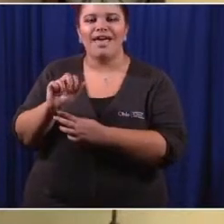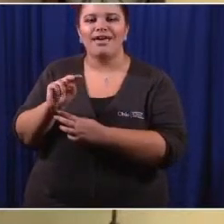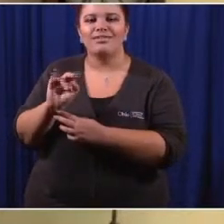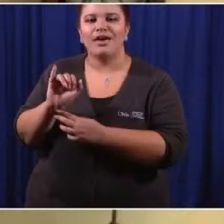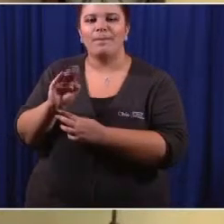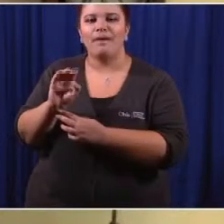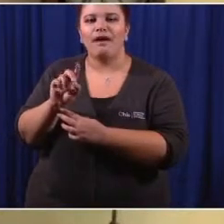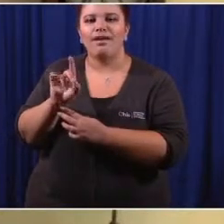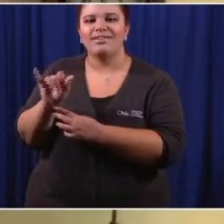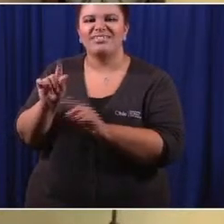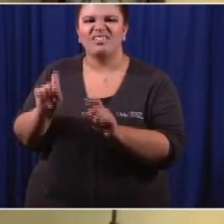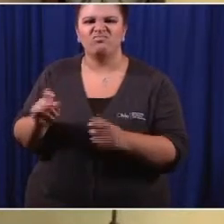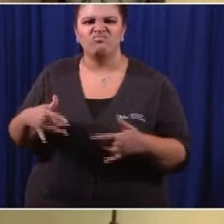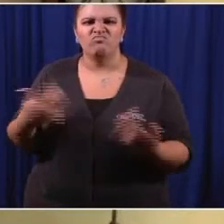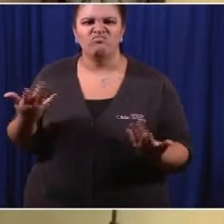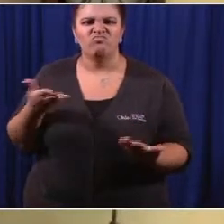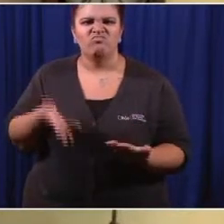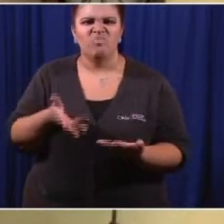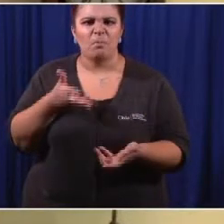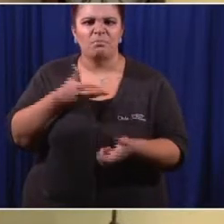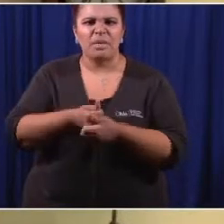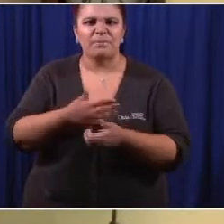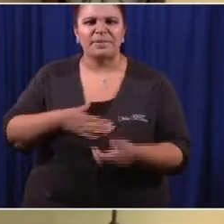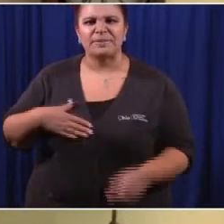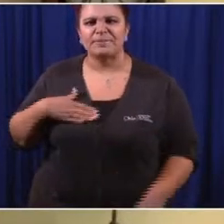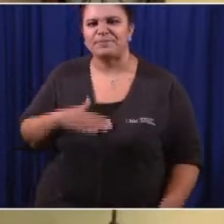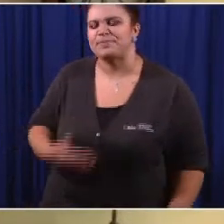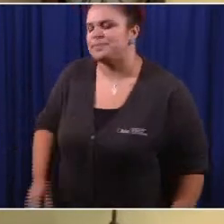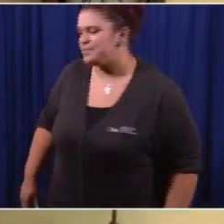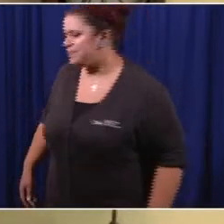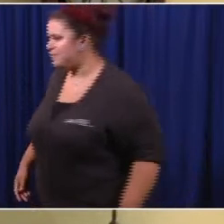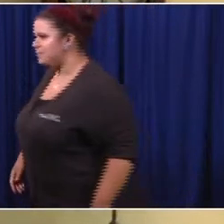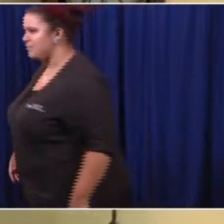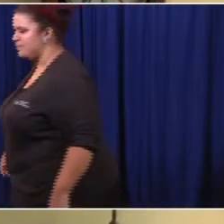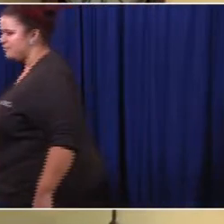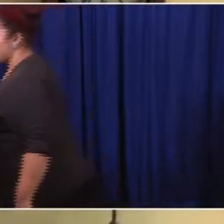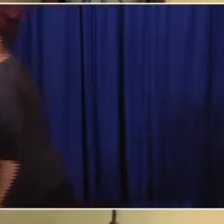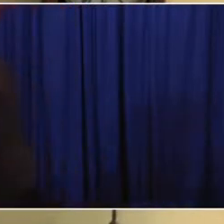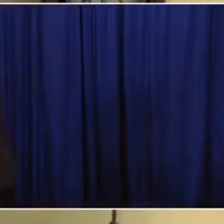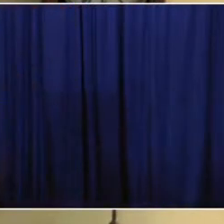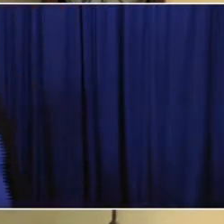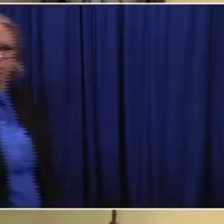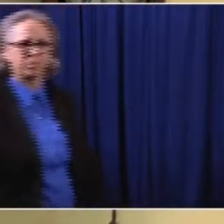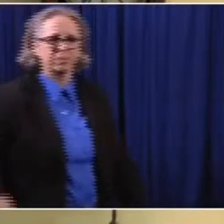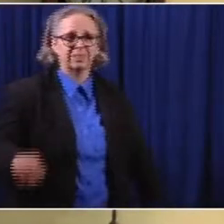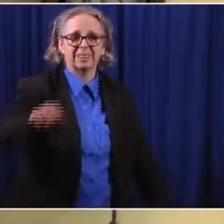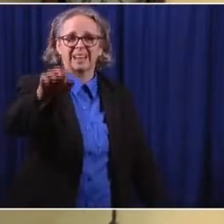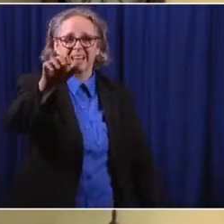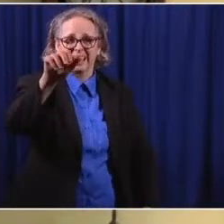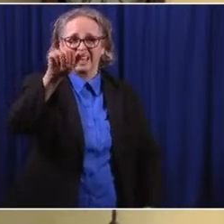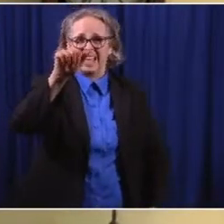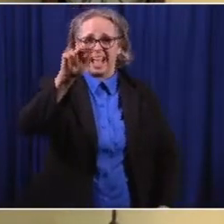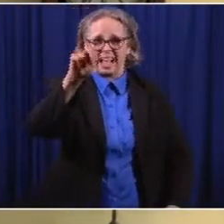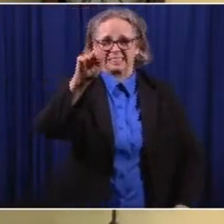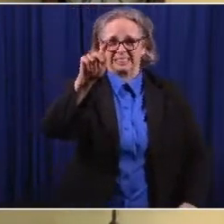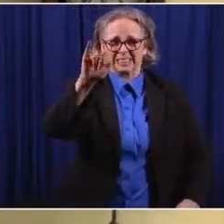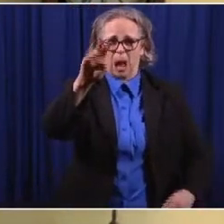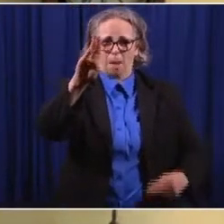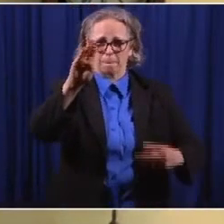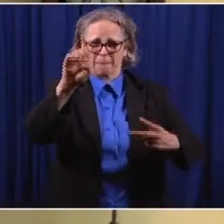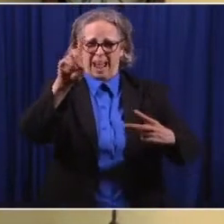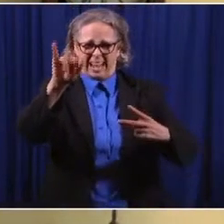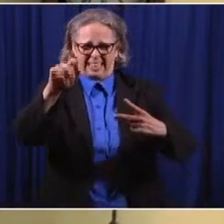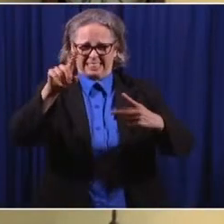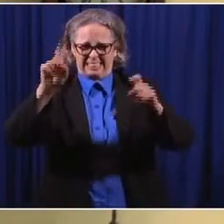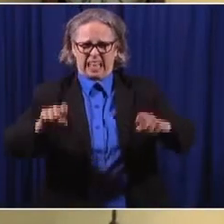test, I'll let John talk about that because he has looked at that. We got preliminary results back.